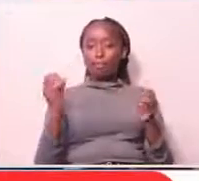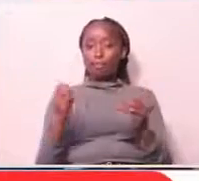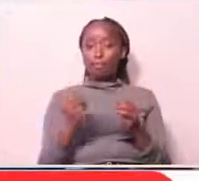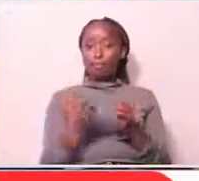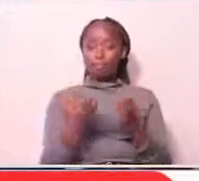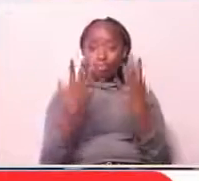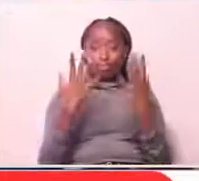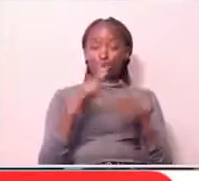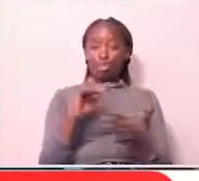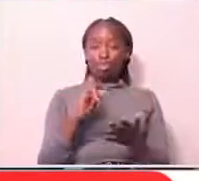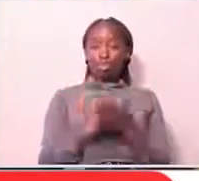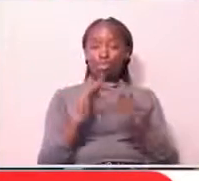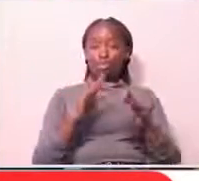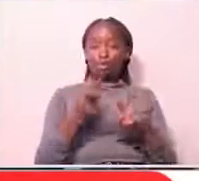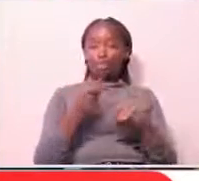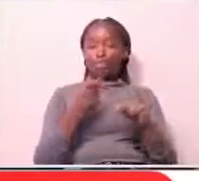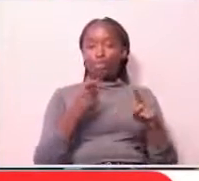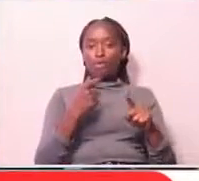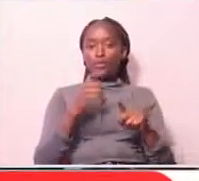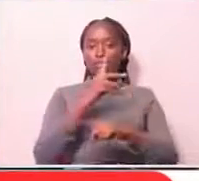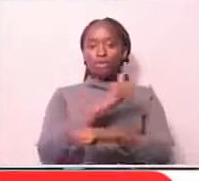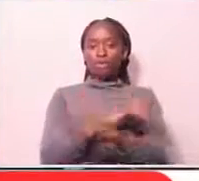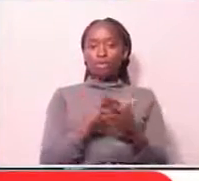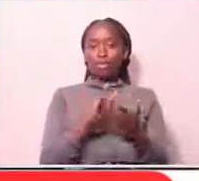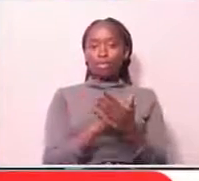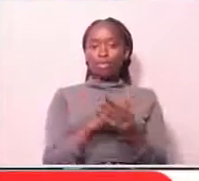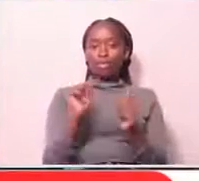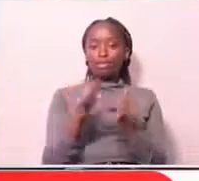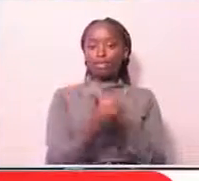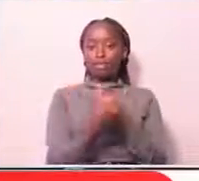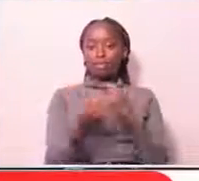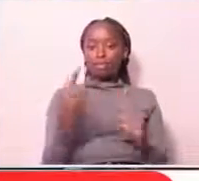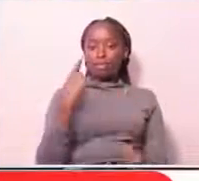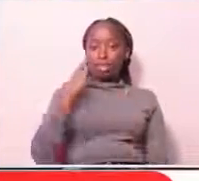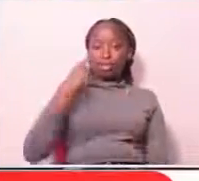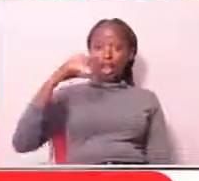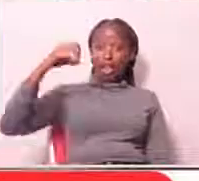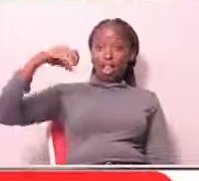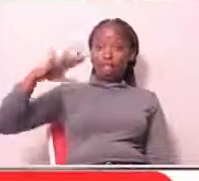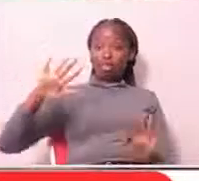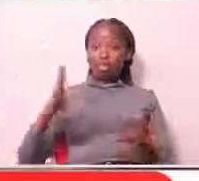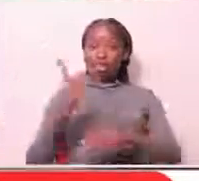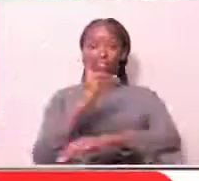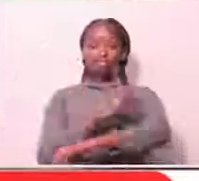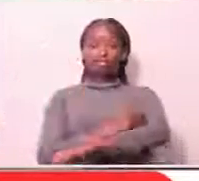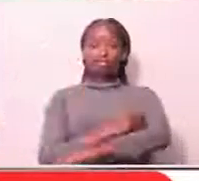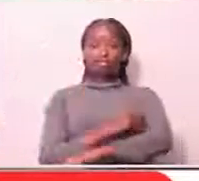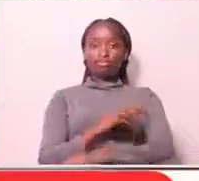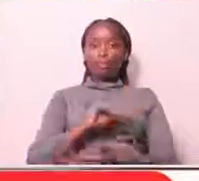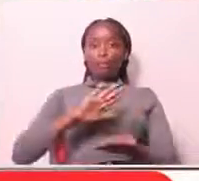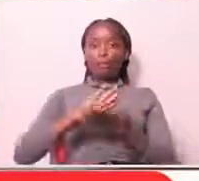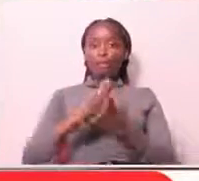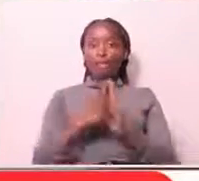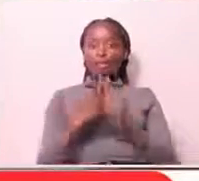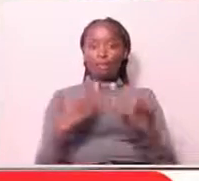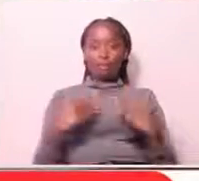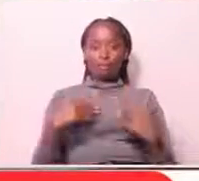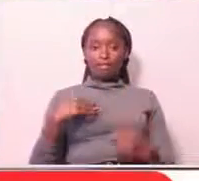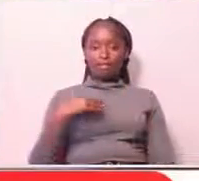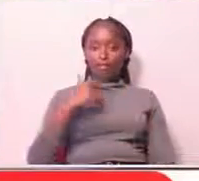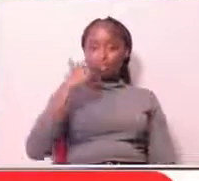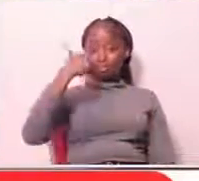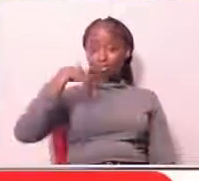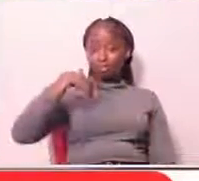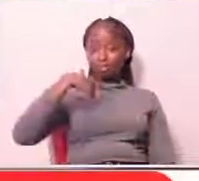from that day, I have never witnessed light of day again. I became blind. After all people were taken